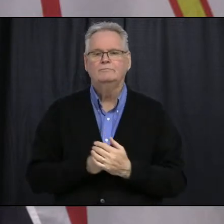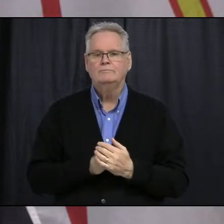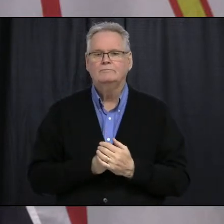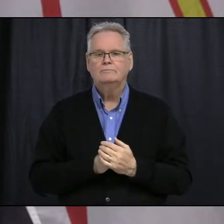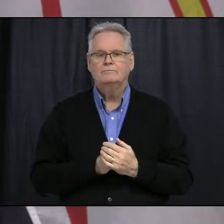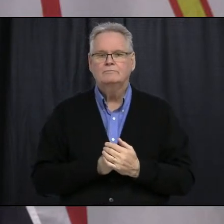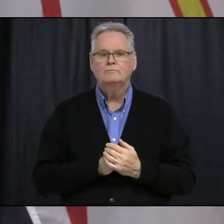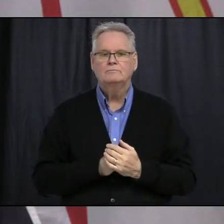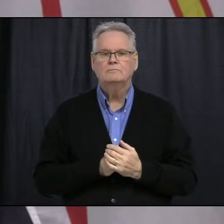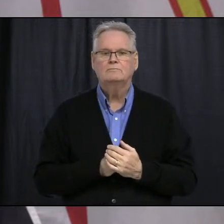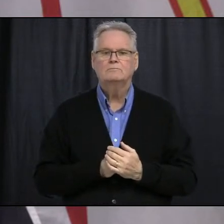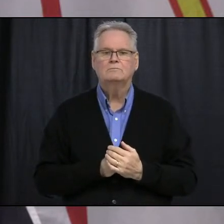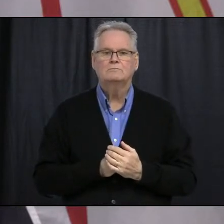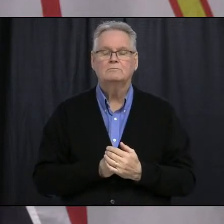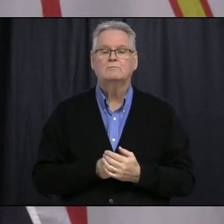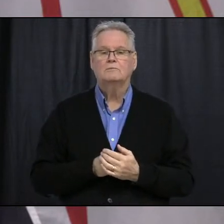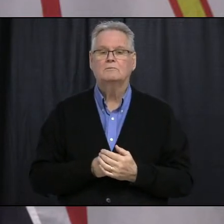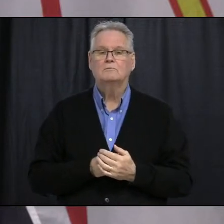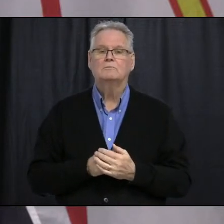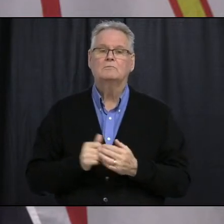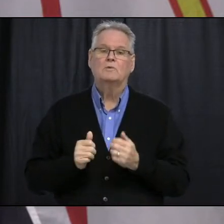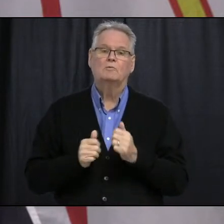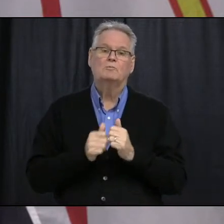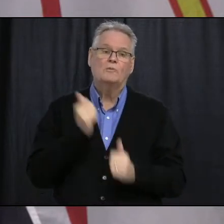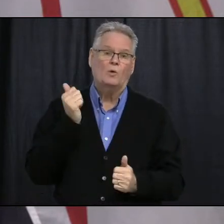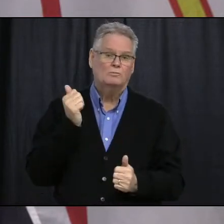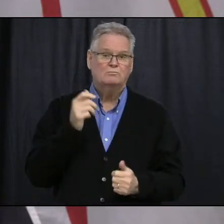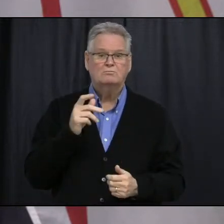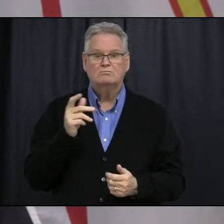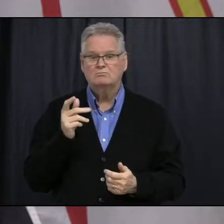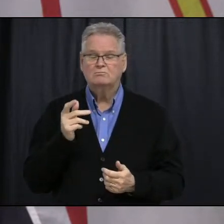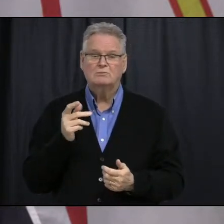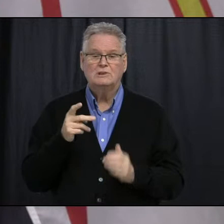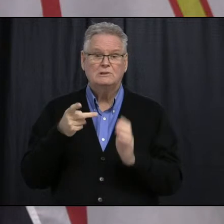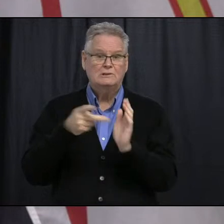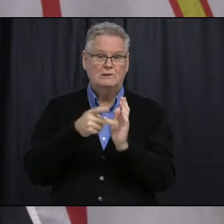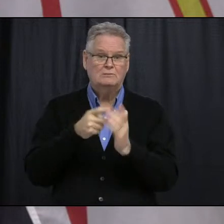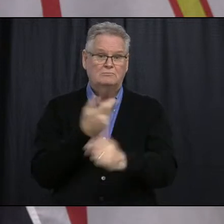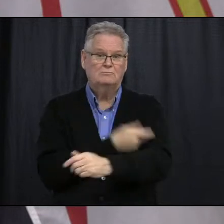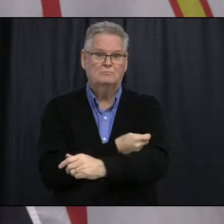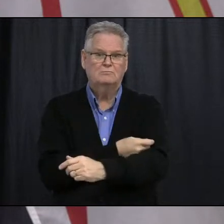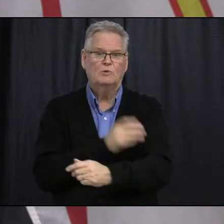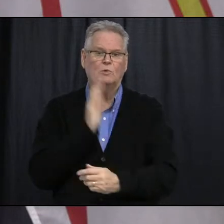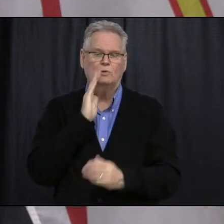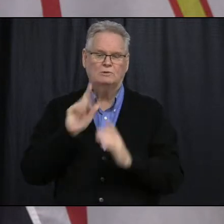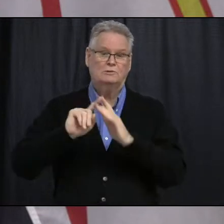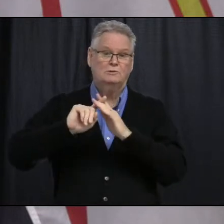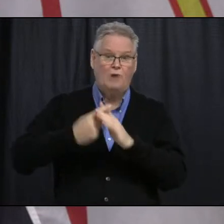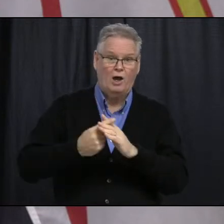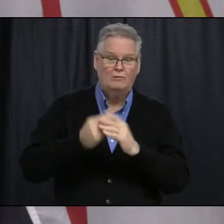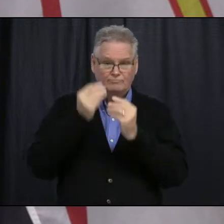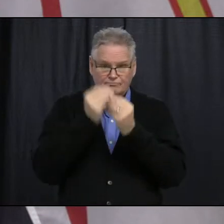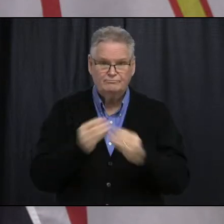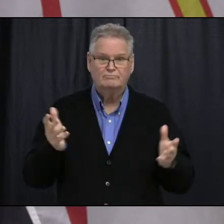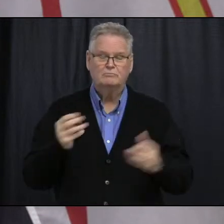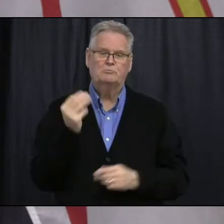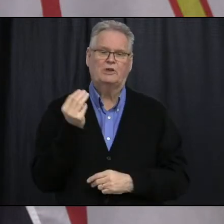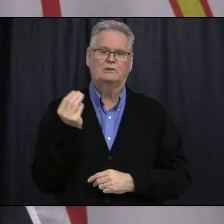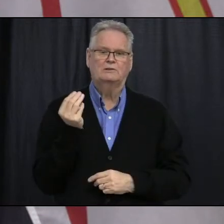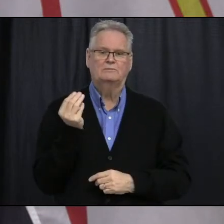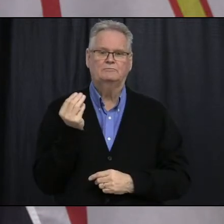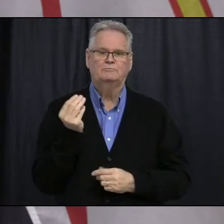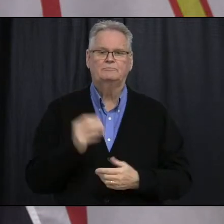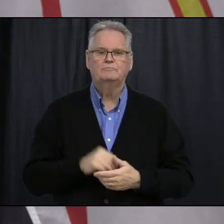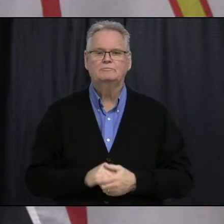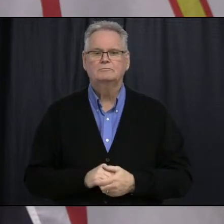book a second dose Moderna vaccine through your physician or pharmacy. The National Advisory Committee on Immunization has determined